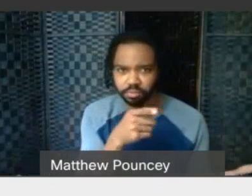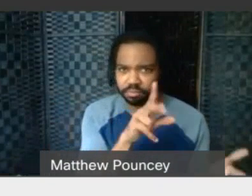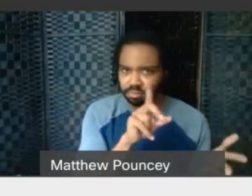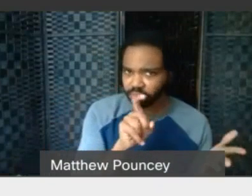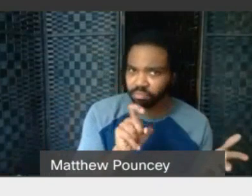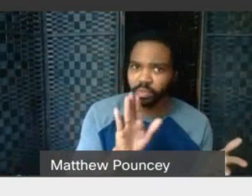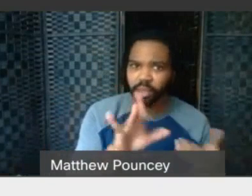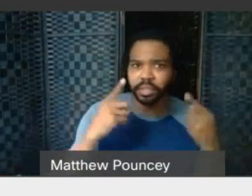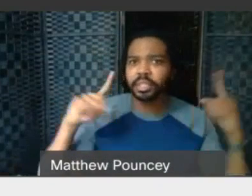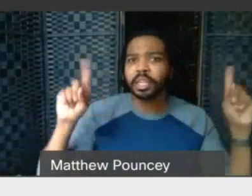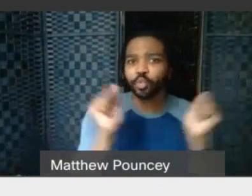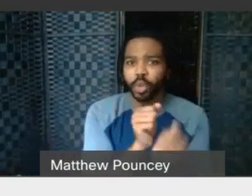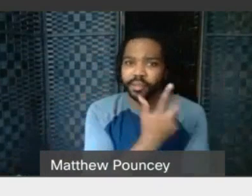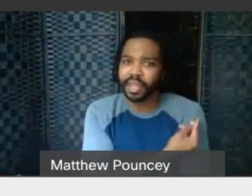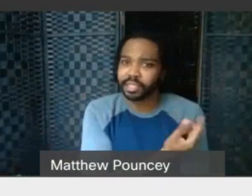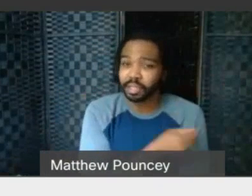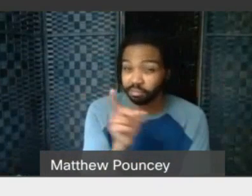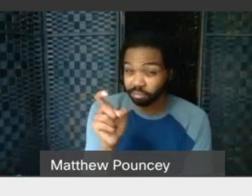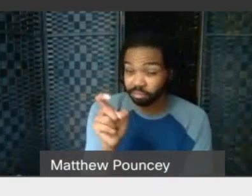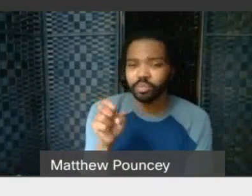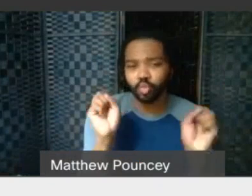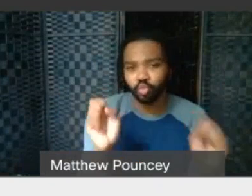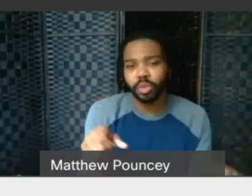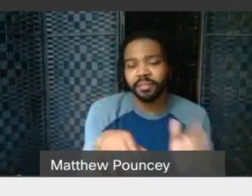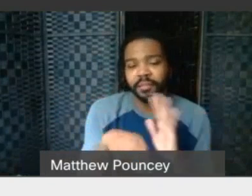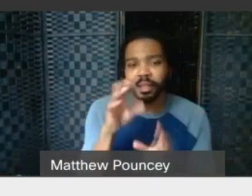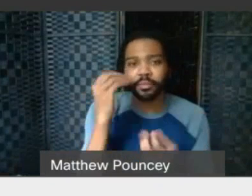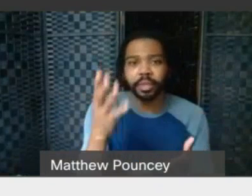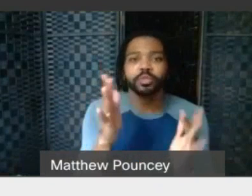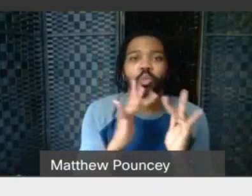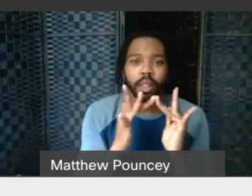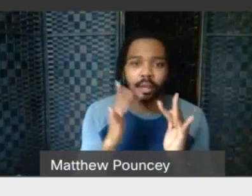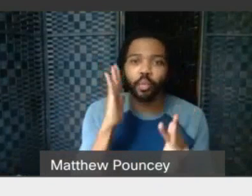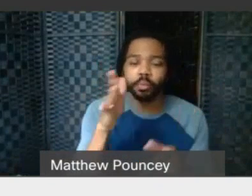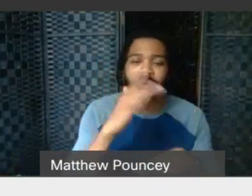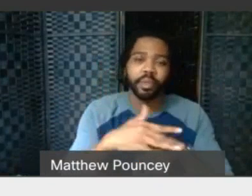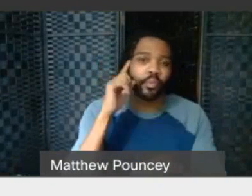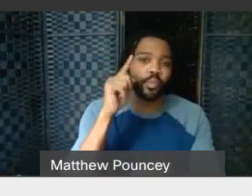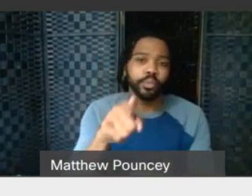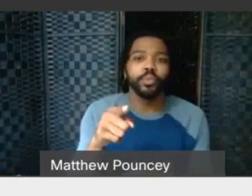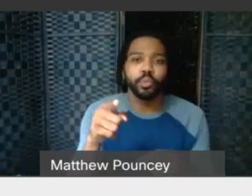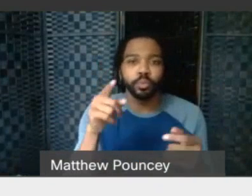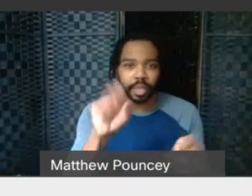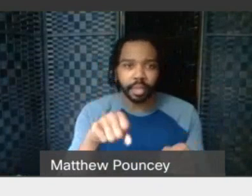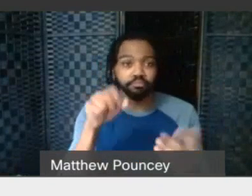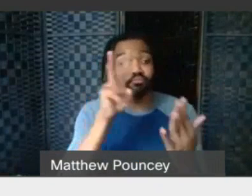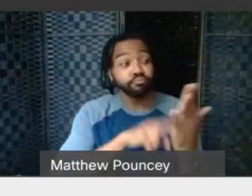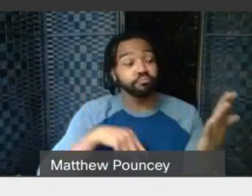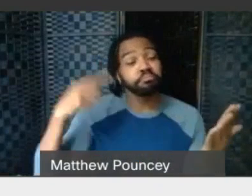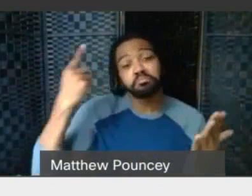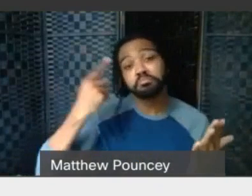success with having their staff be vaccinated, they will have that data available to them to be able to consider.